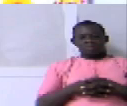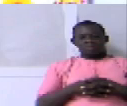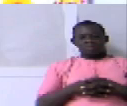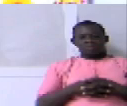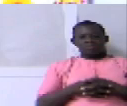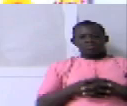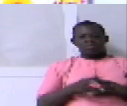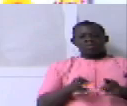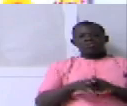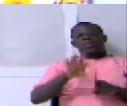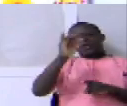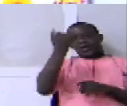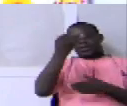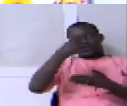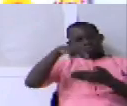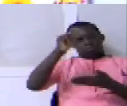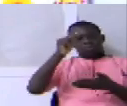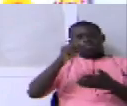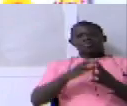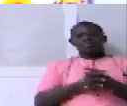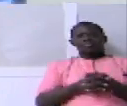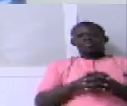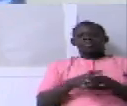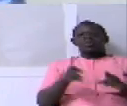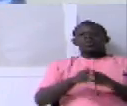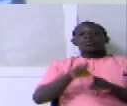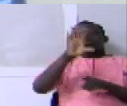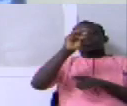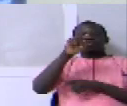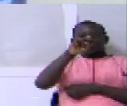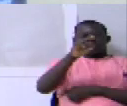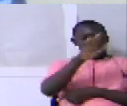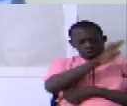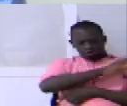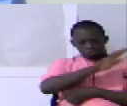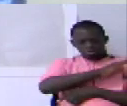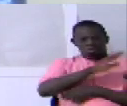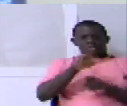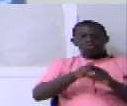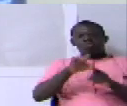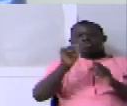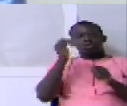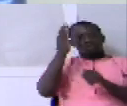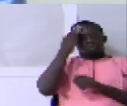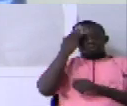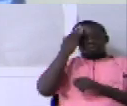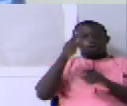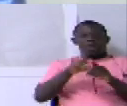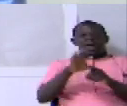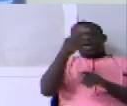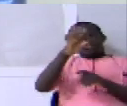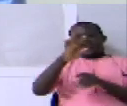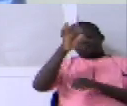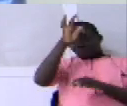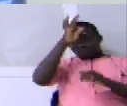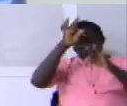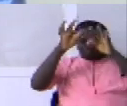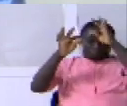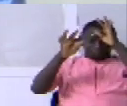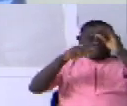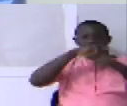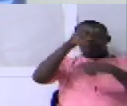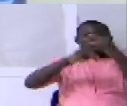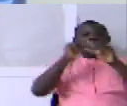That's correct. umuto ñal Do you also realize that ignorance of the law is not